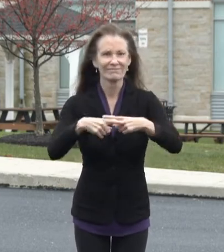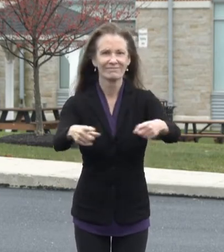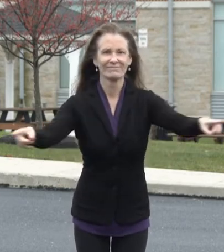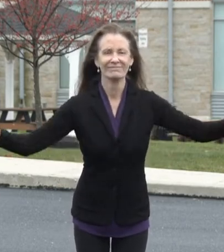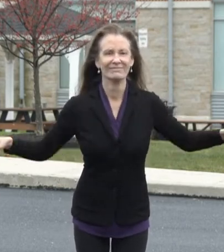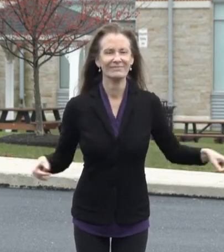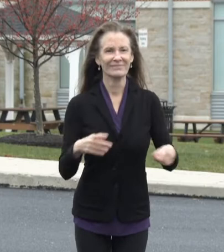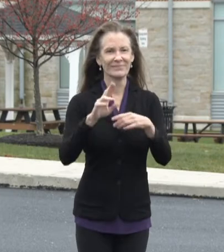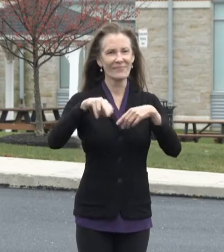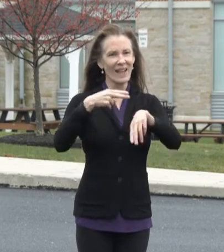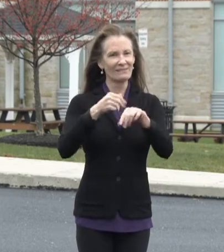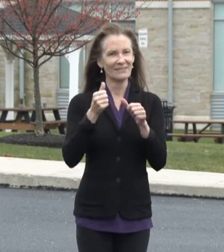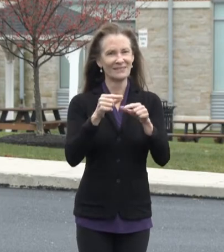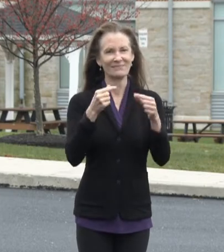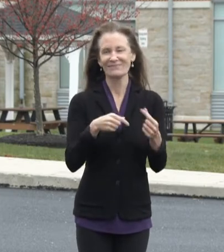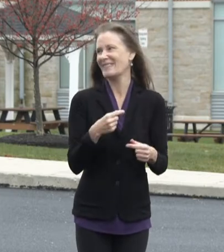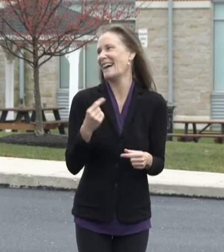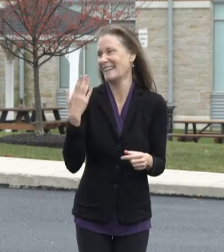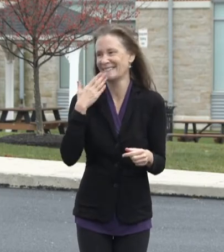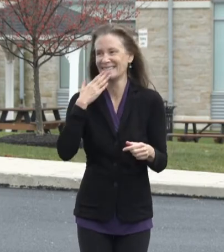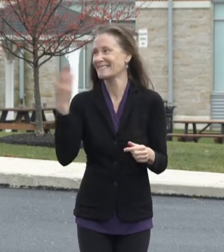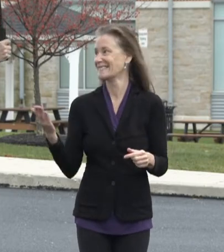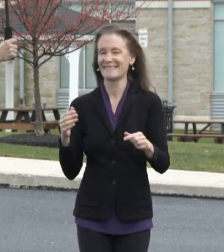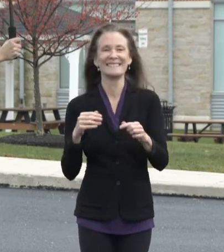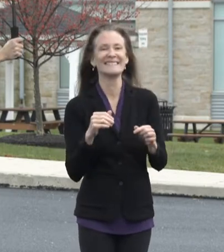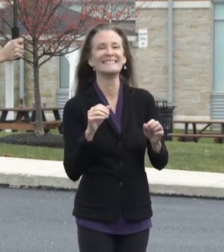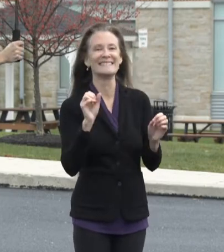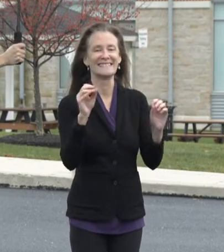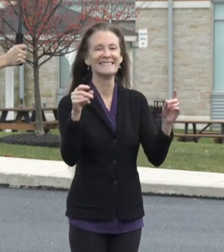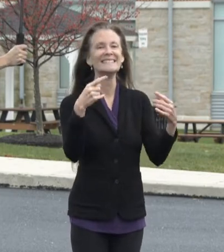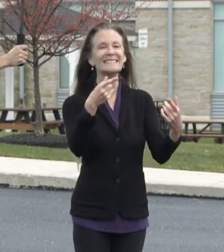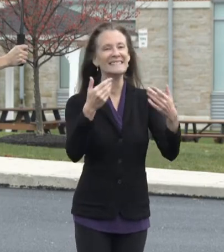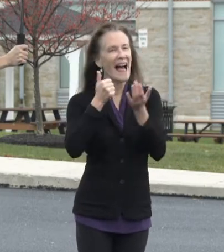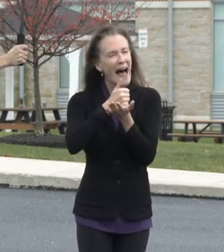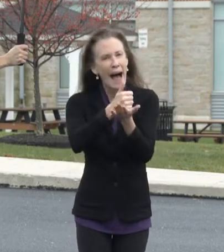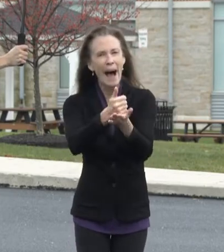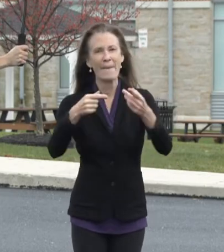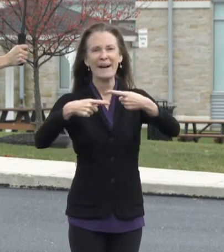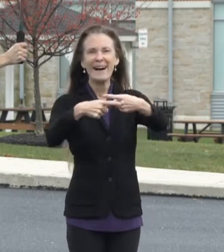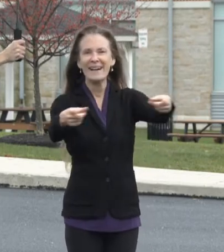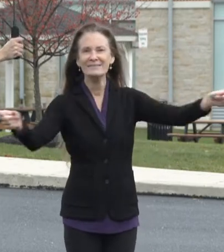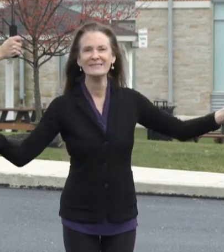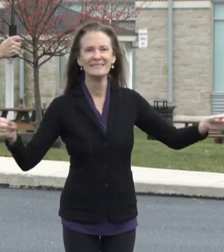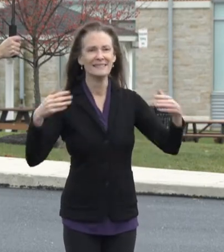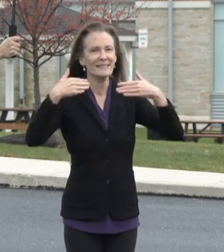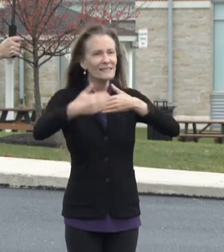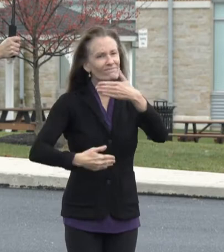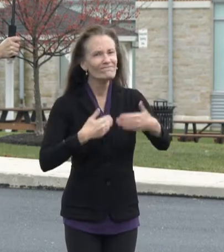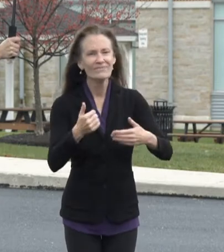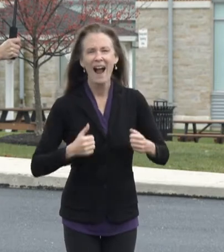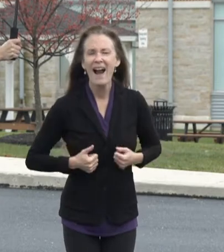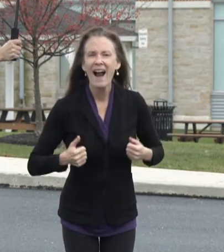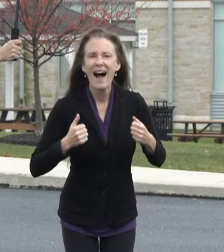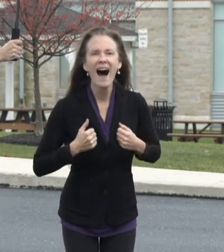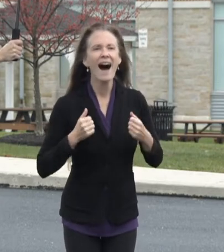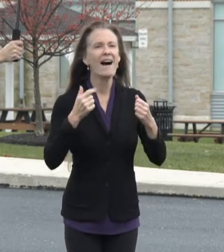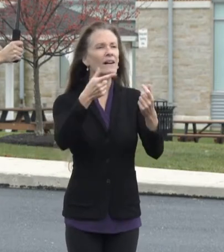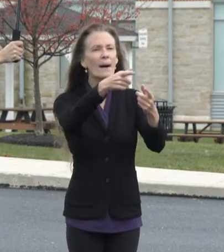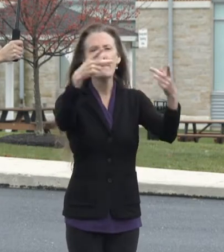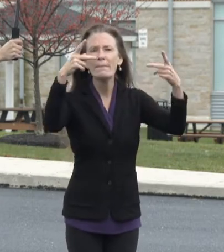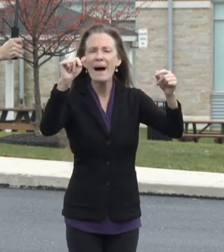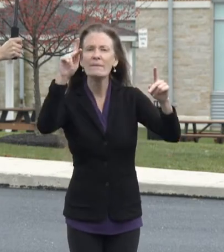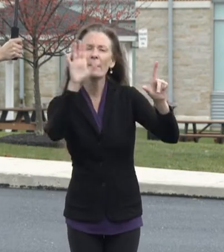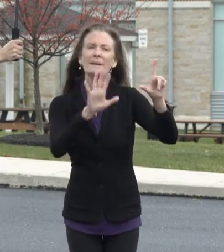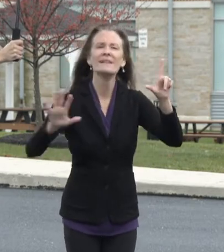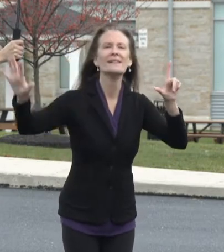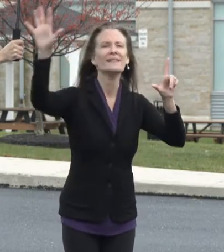has been on the front lines of this pandemic. They have been helping to save countless lives in our Commonwealth. And as much as we would like to